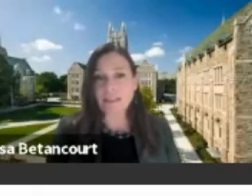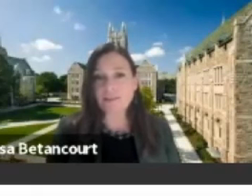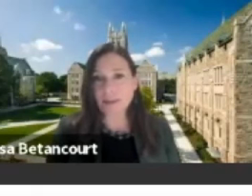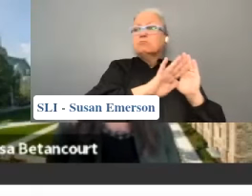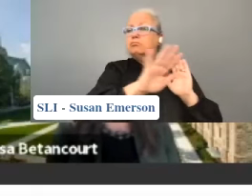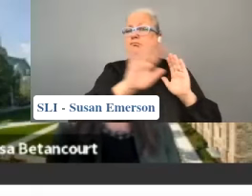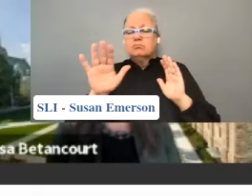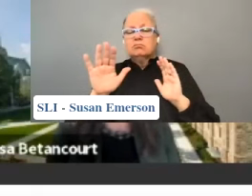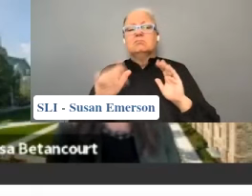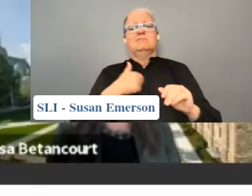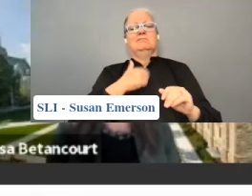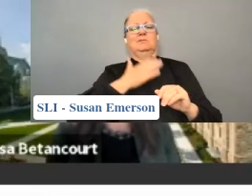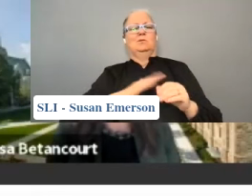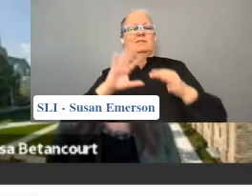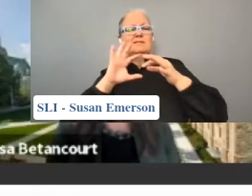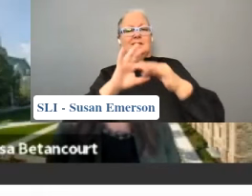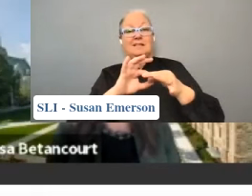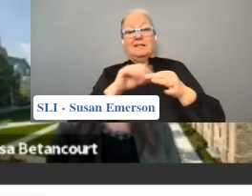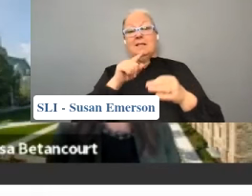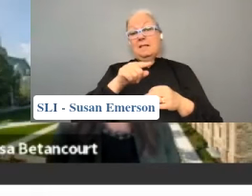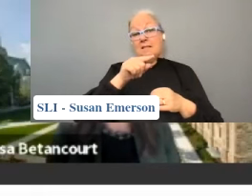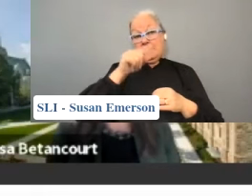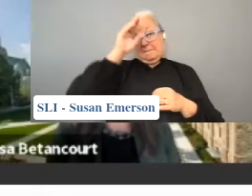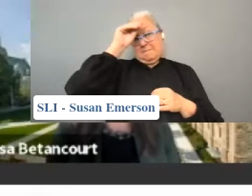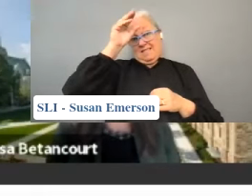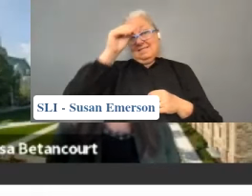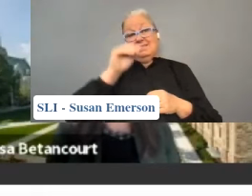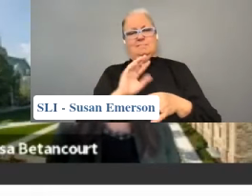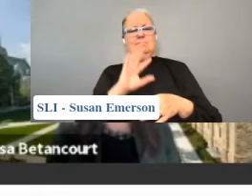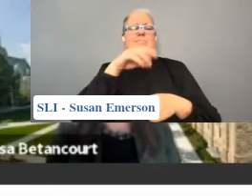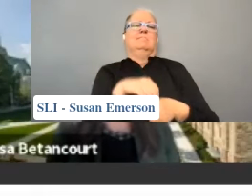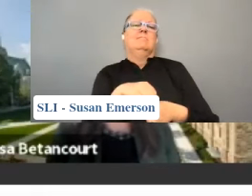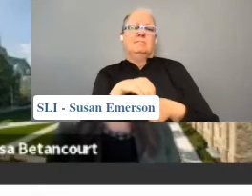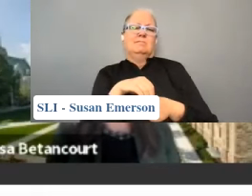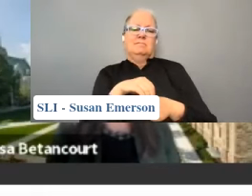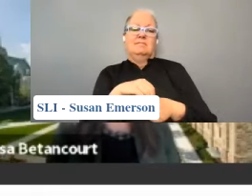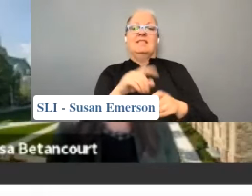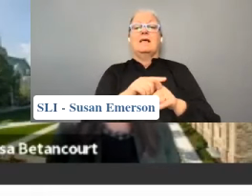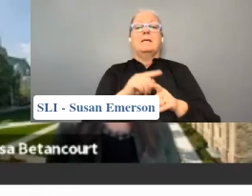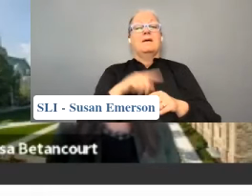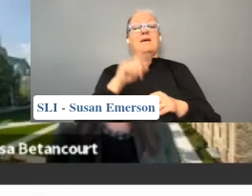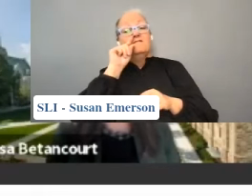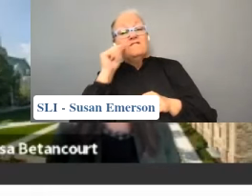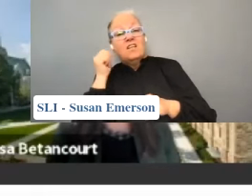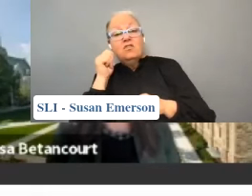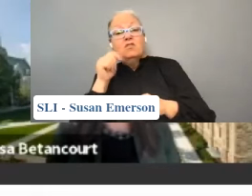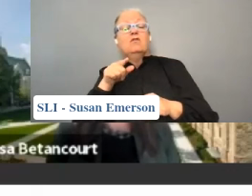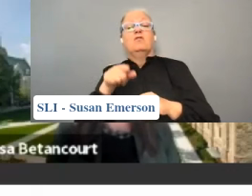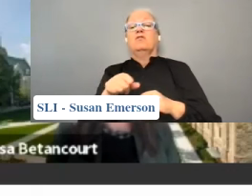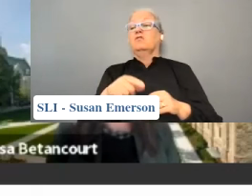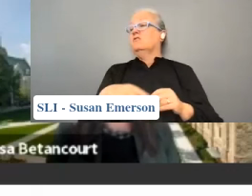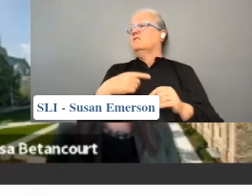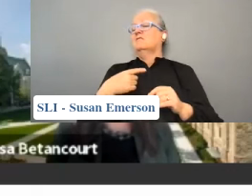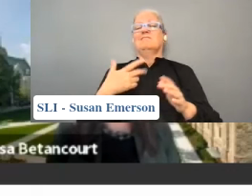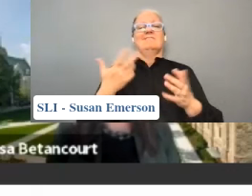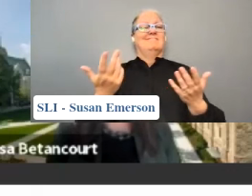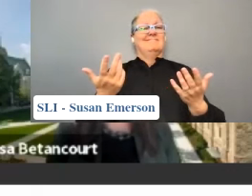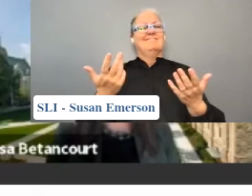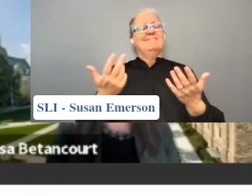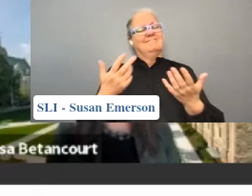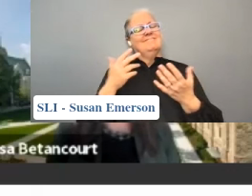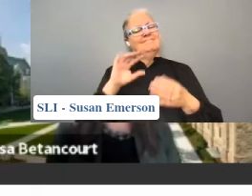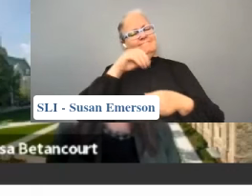to engage males in those home visiting sessions. We show father and male engagement in our visuals and messaging. And we also place a lot